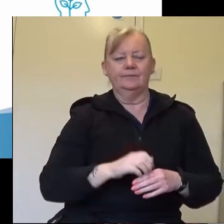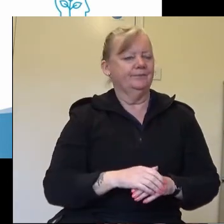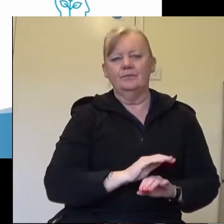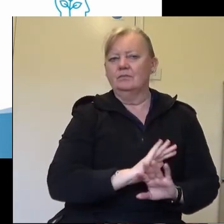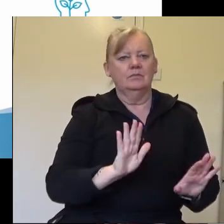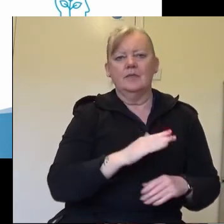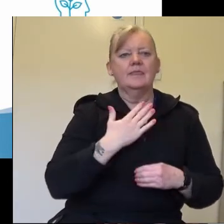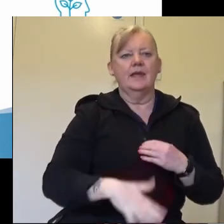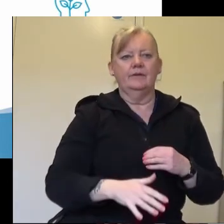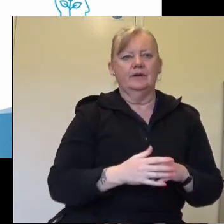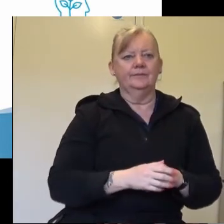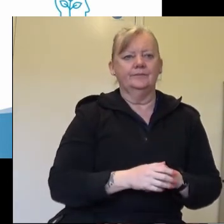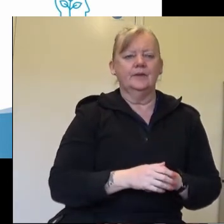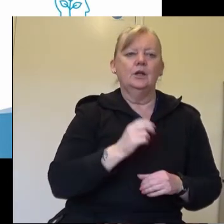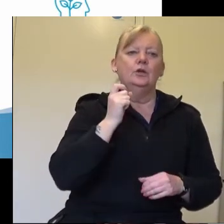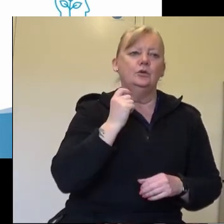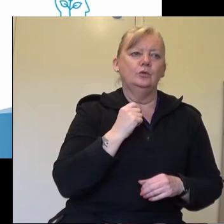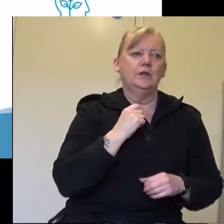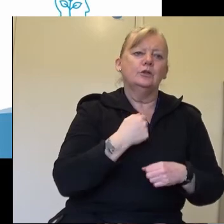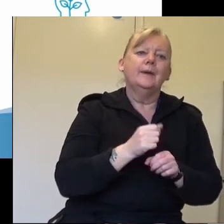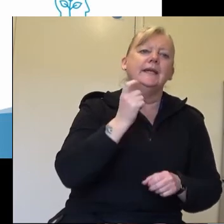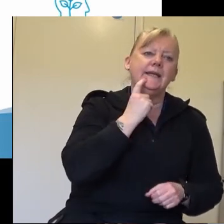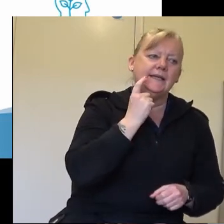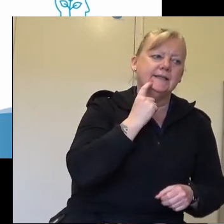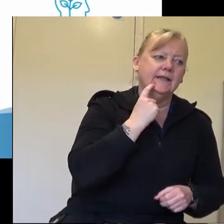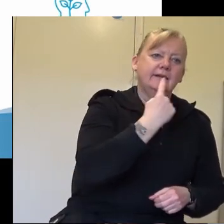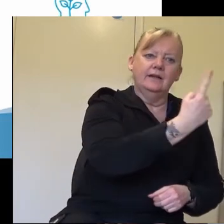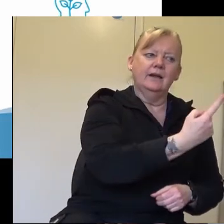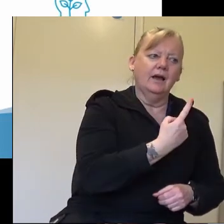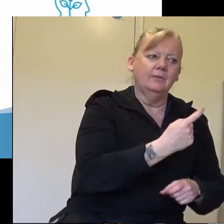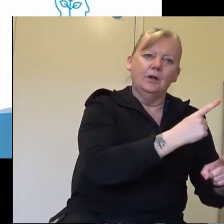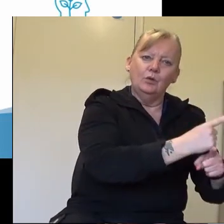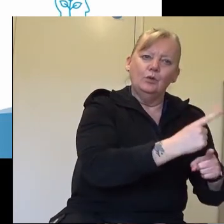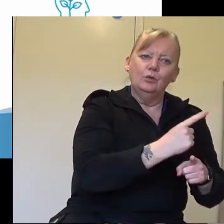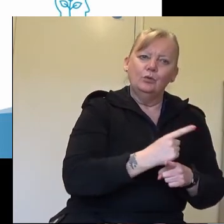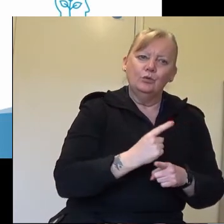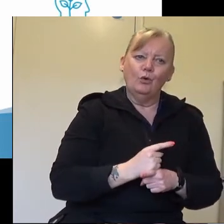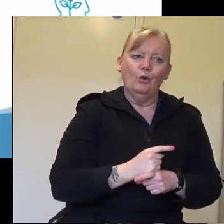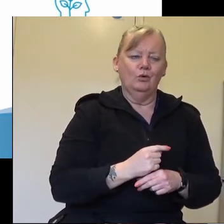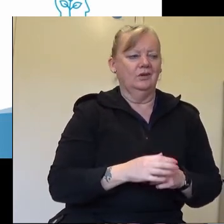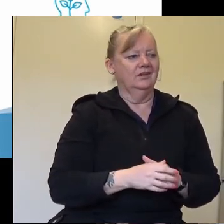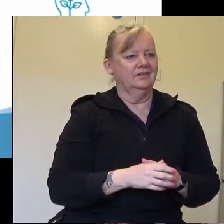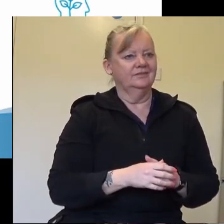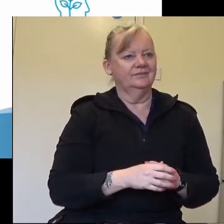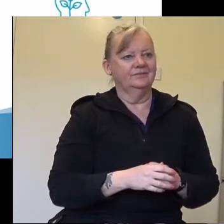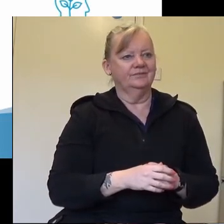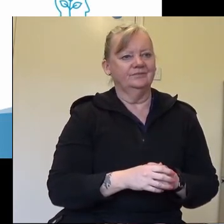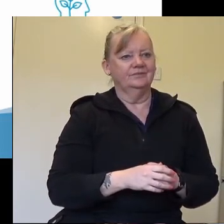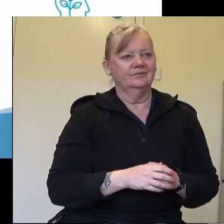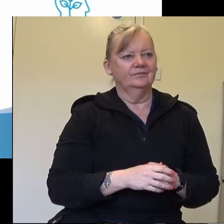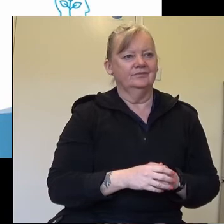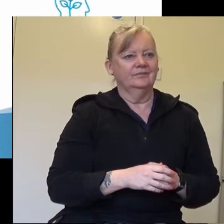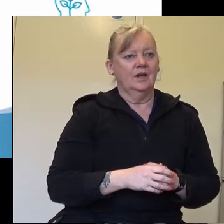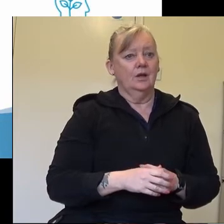away, their laptop away, okay? Because if they feel, okay, if I go and speak to my parents, carers, grandparents, I don't know